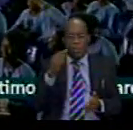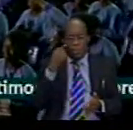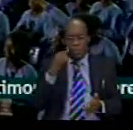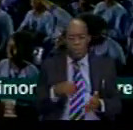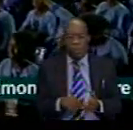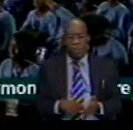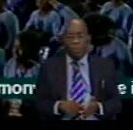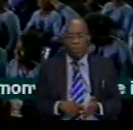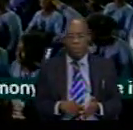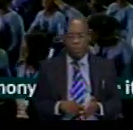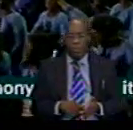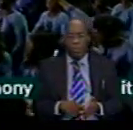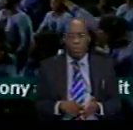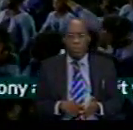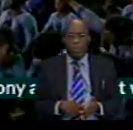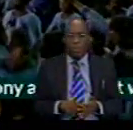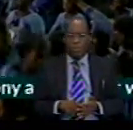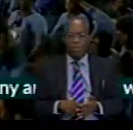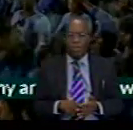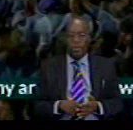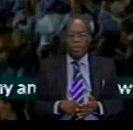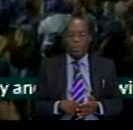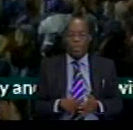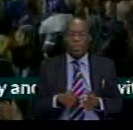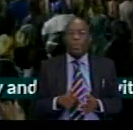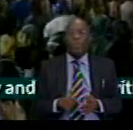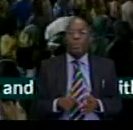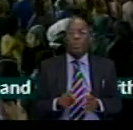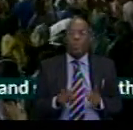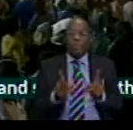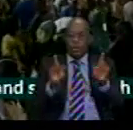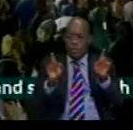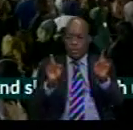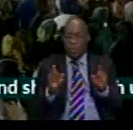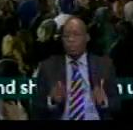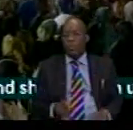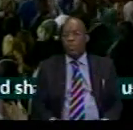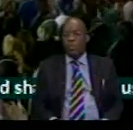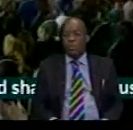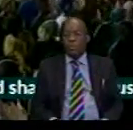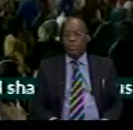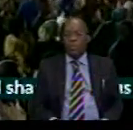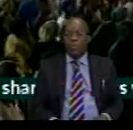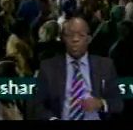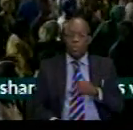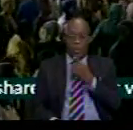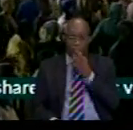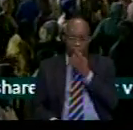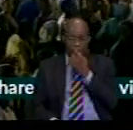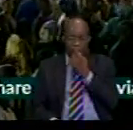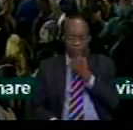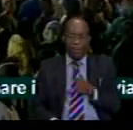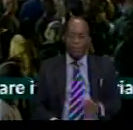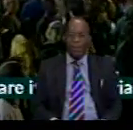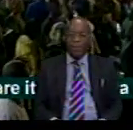Vérifiez. Vérifiez. Check. Check yourself.